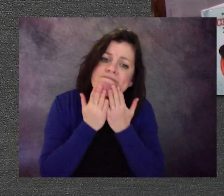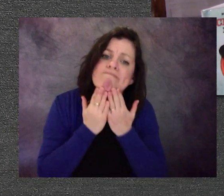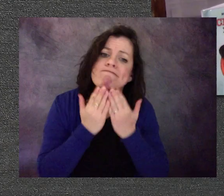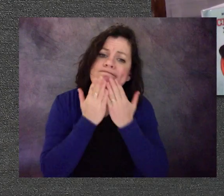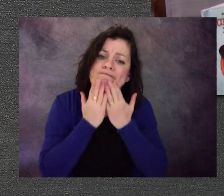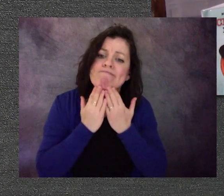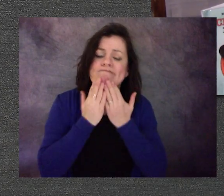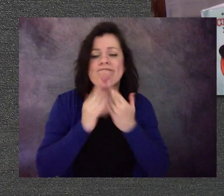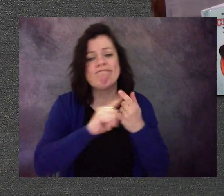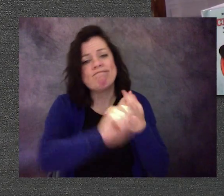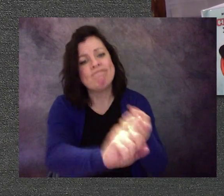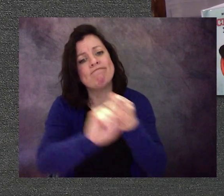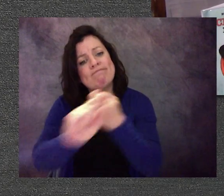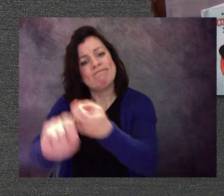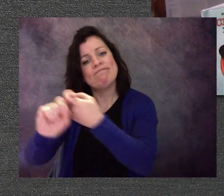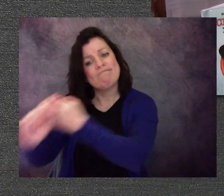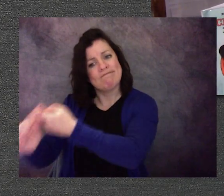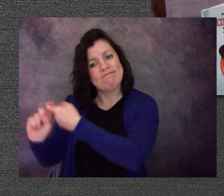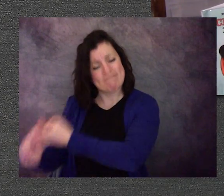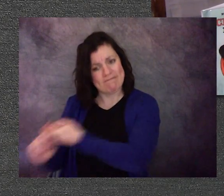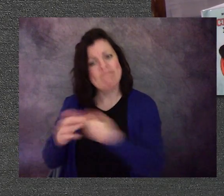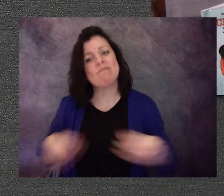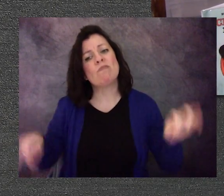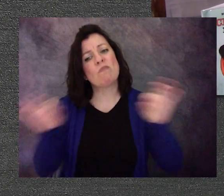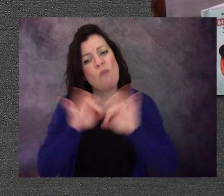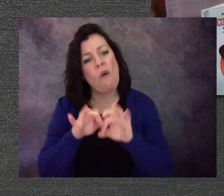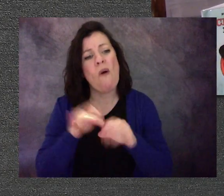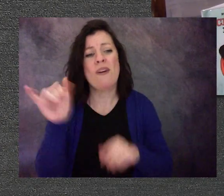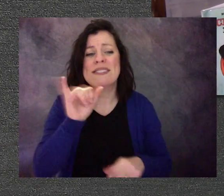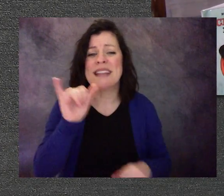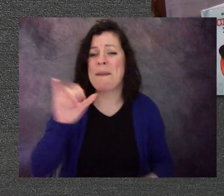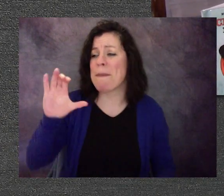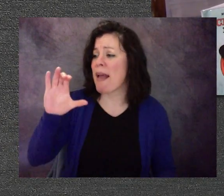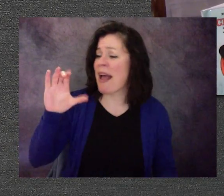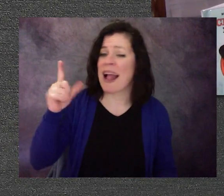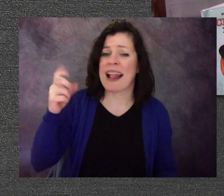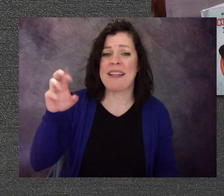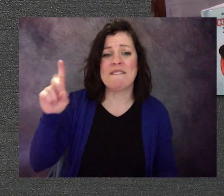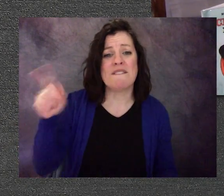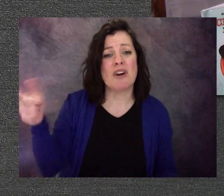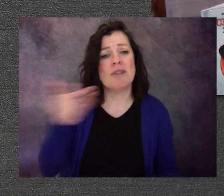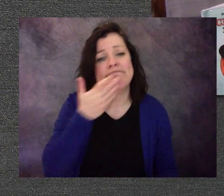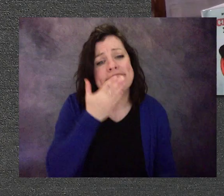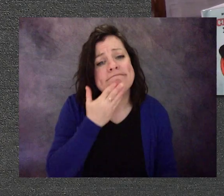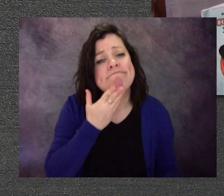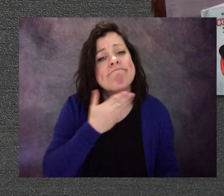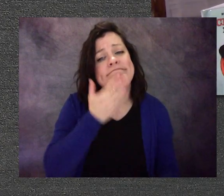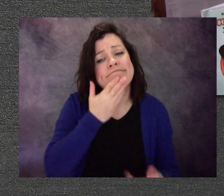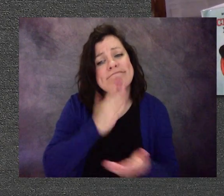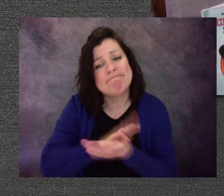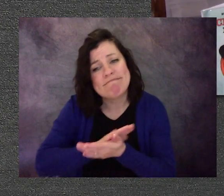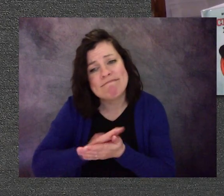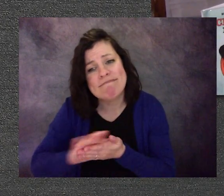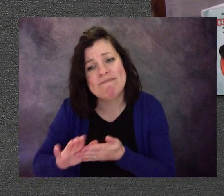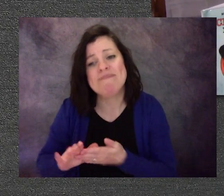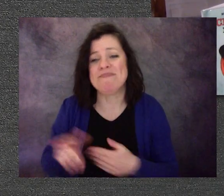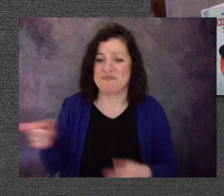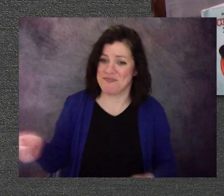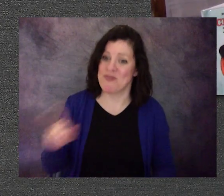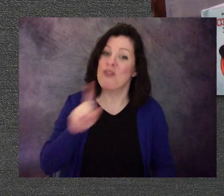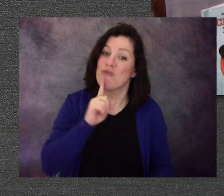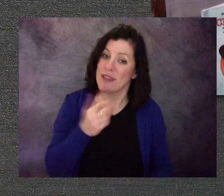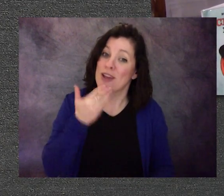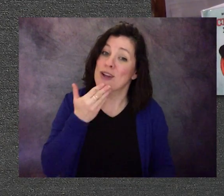because he is so kind and nice to his friends. So Clifford is a great dog, let me tell